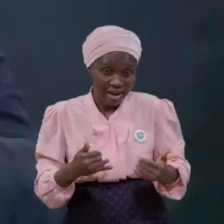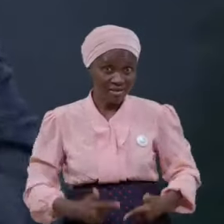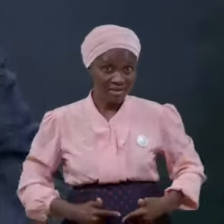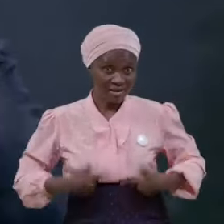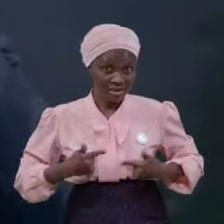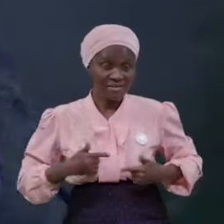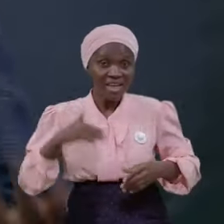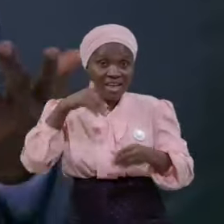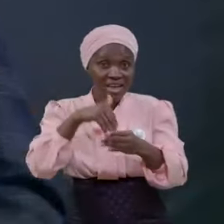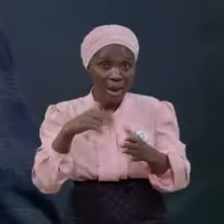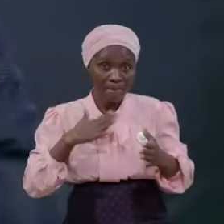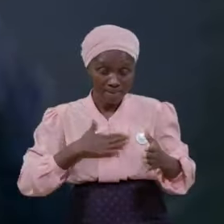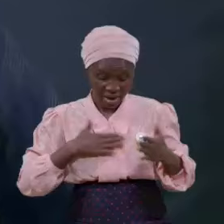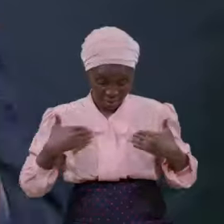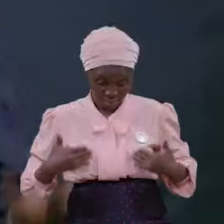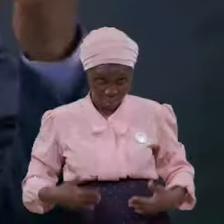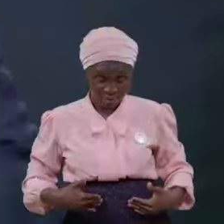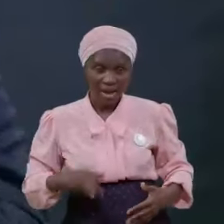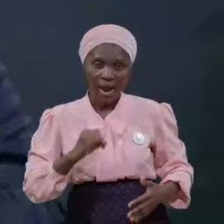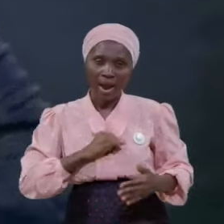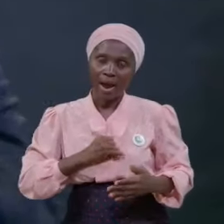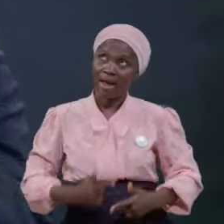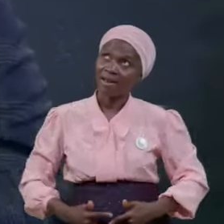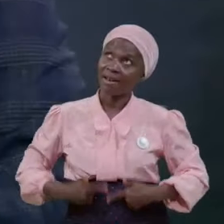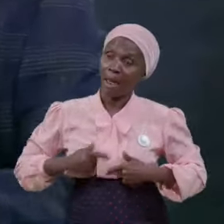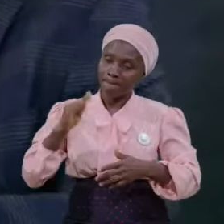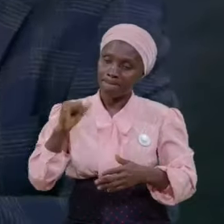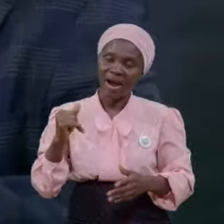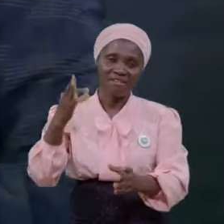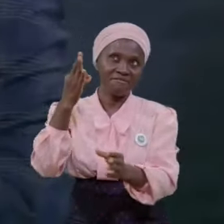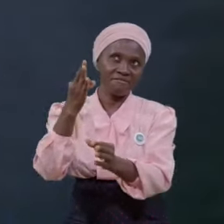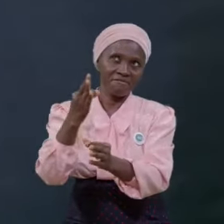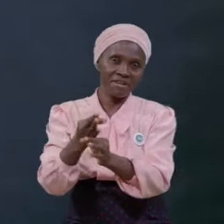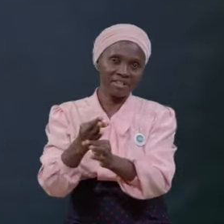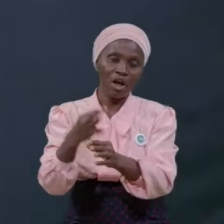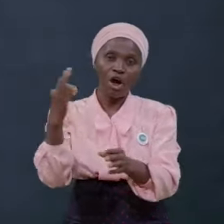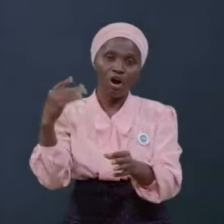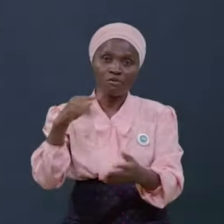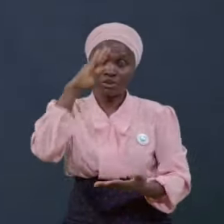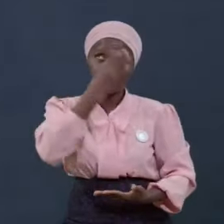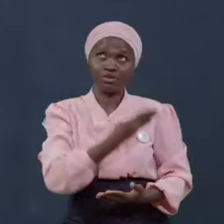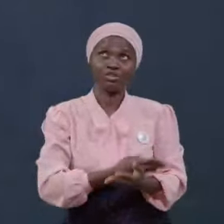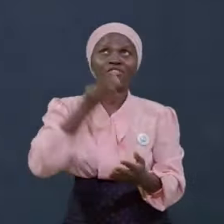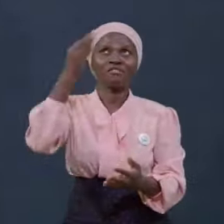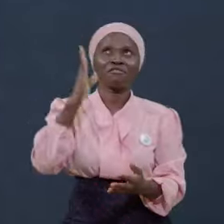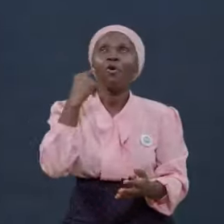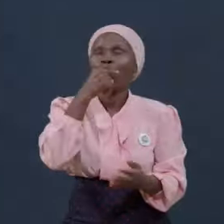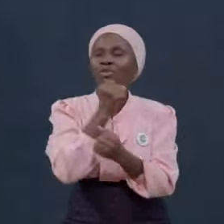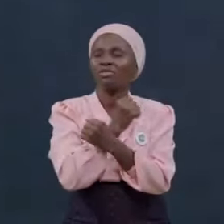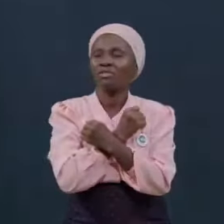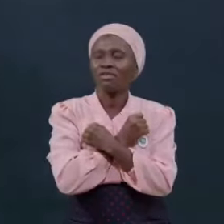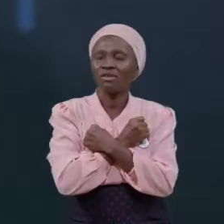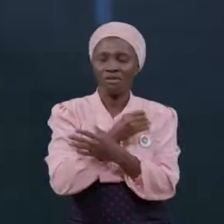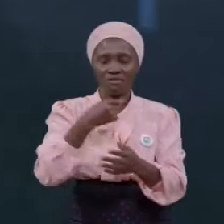live by the faith of the Son of God, who loved me and gave himself for